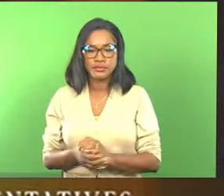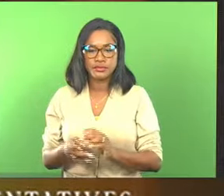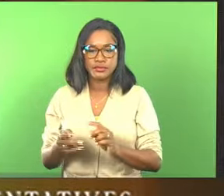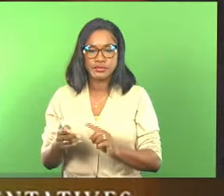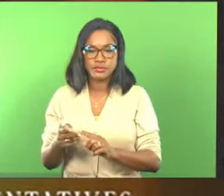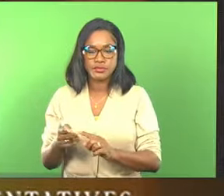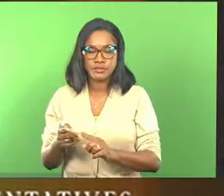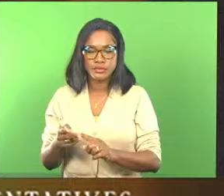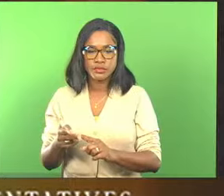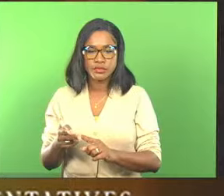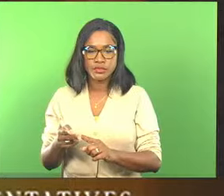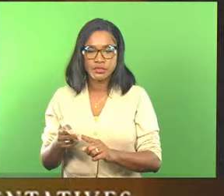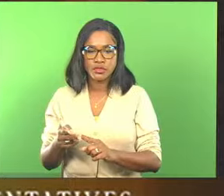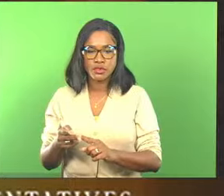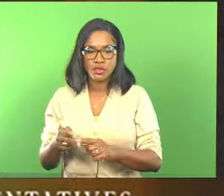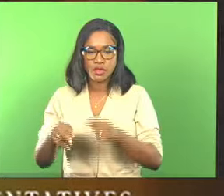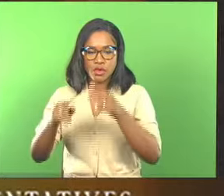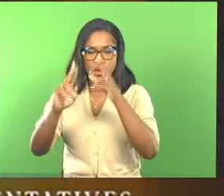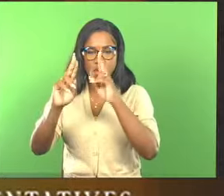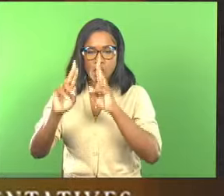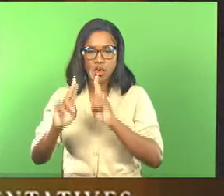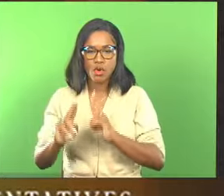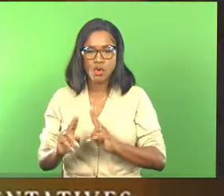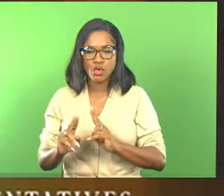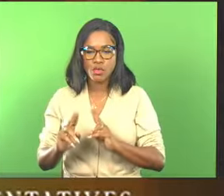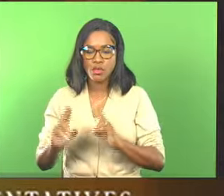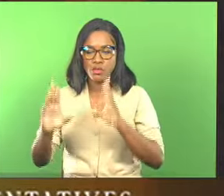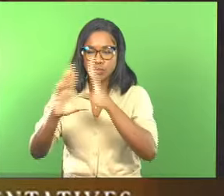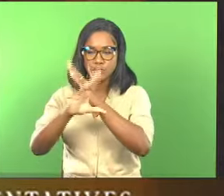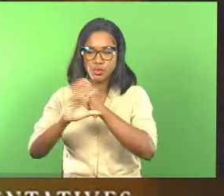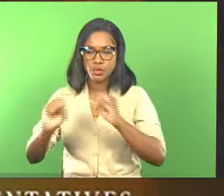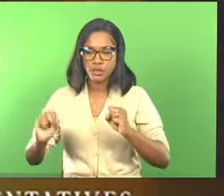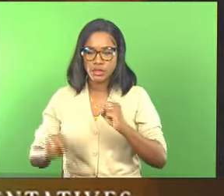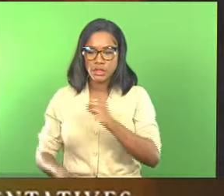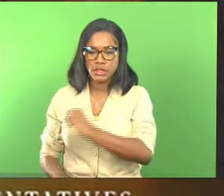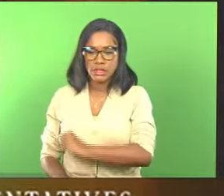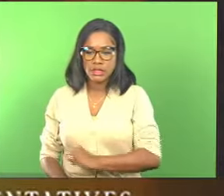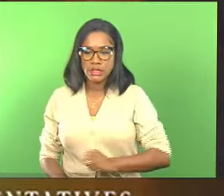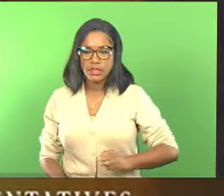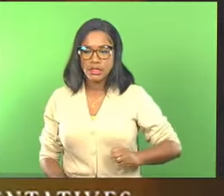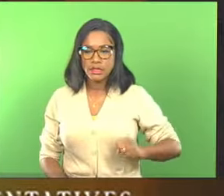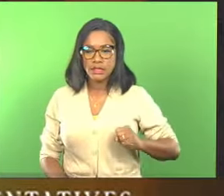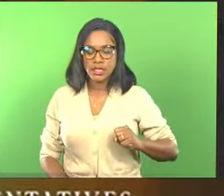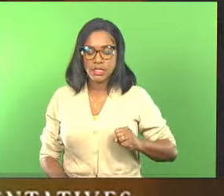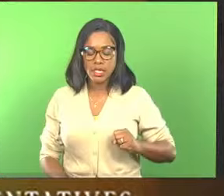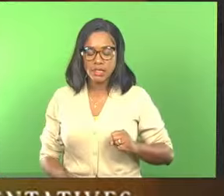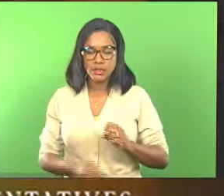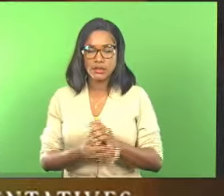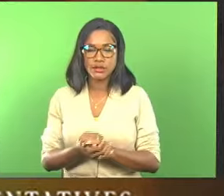Honorable President of the Senate, Mr. Wade Mark,